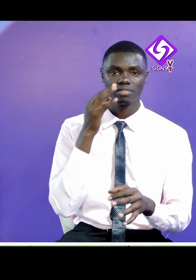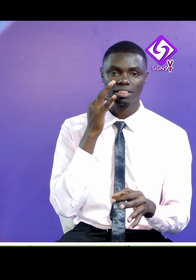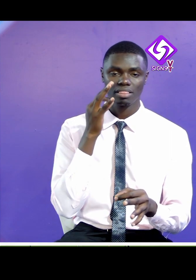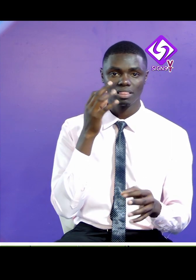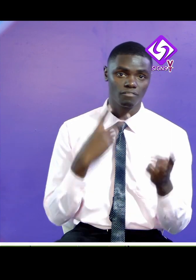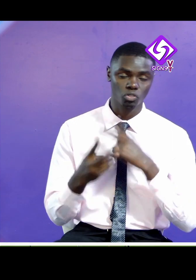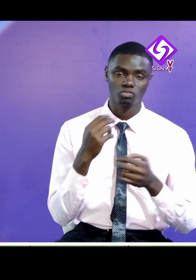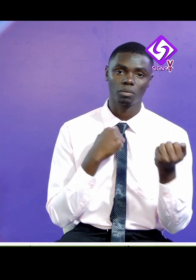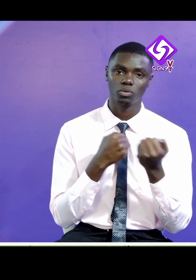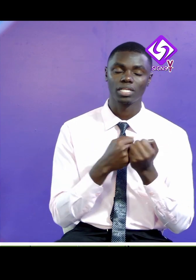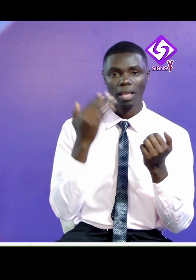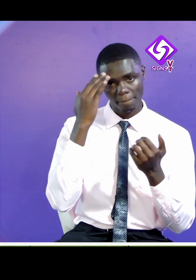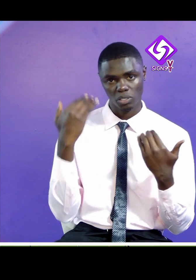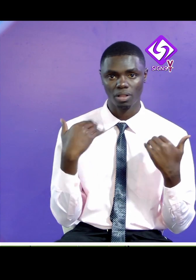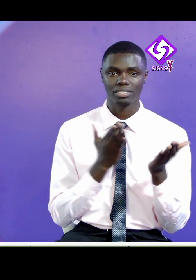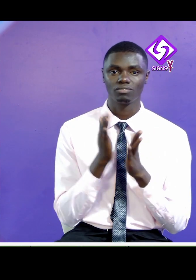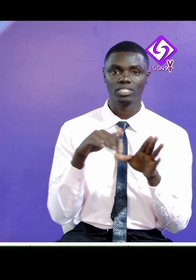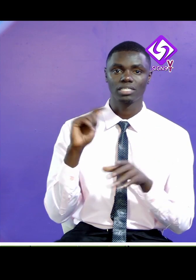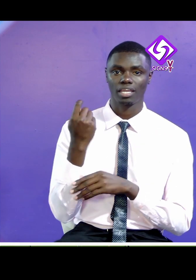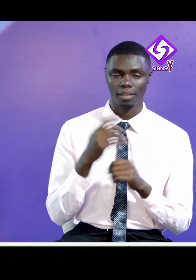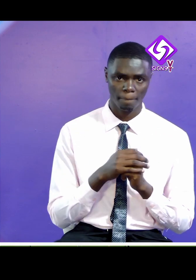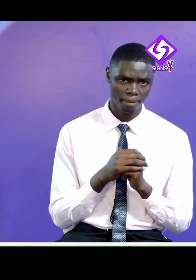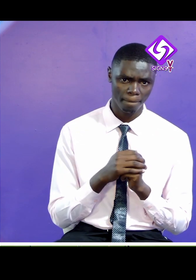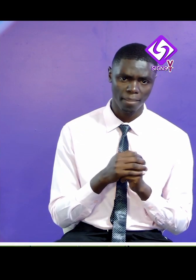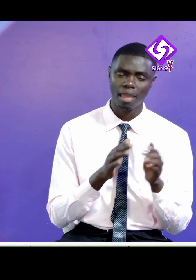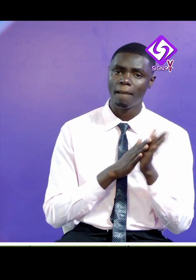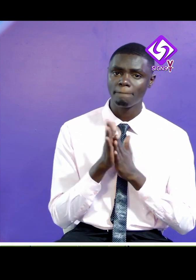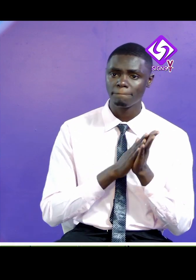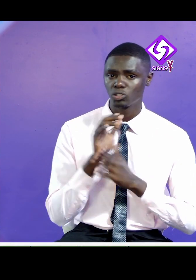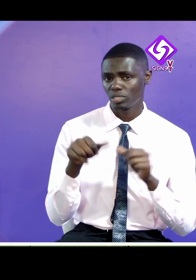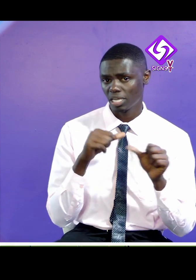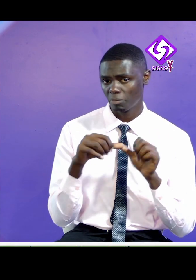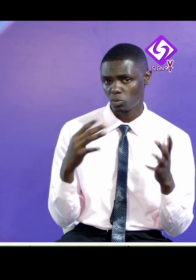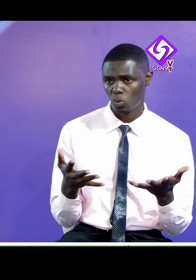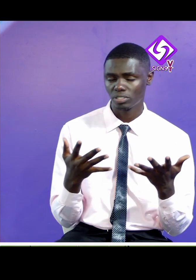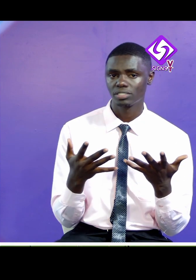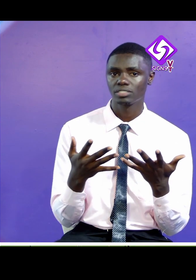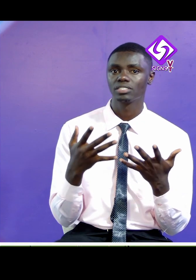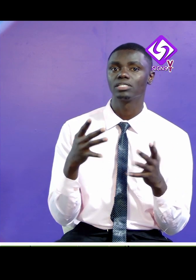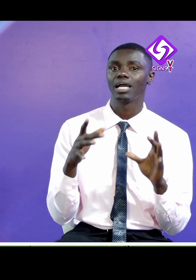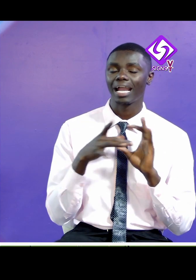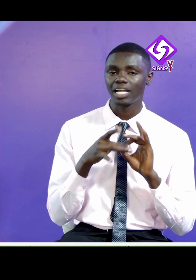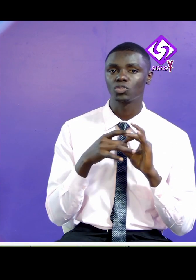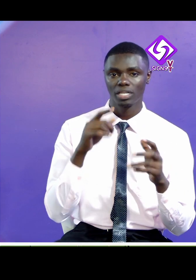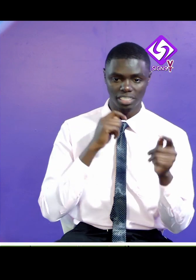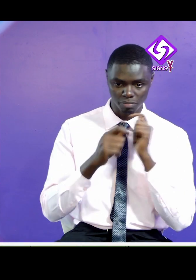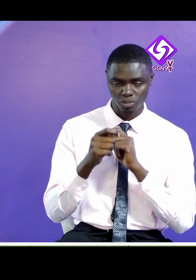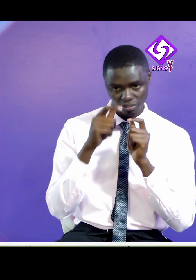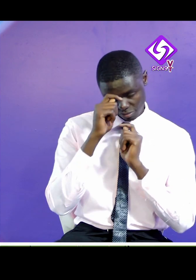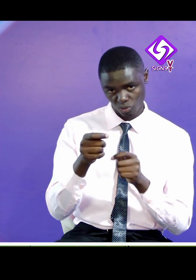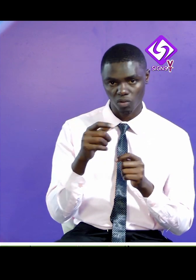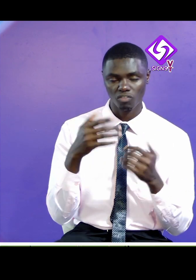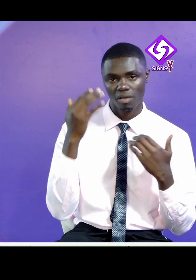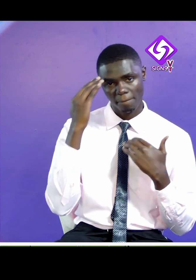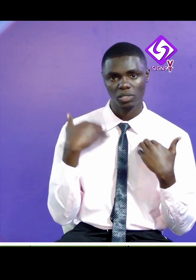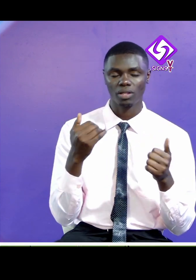Kenya. And I'm passionate about cross-cultural perspectives of mental health and understanding mental health from different